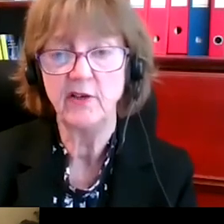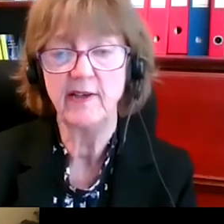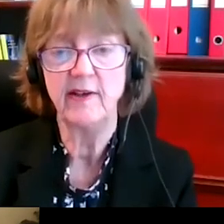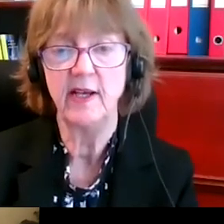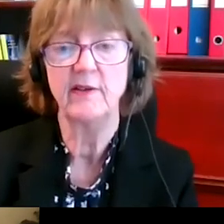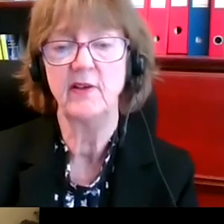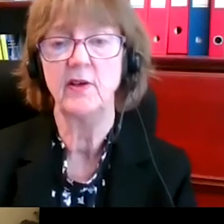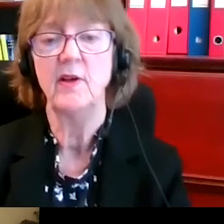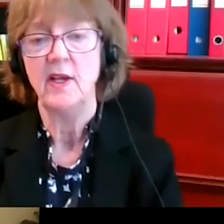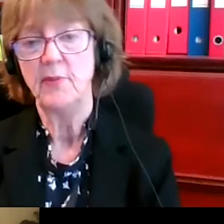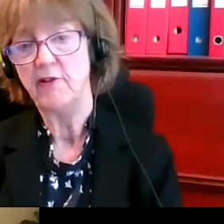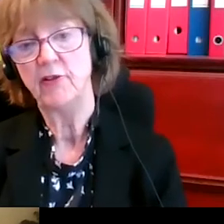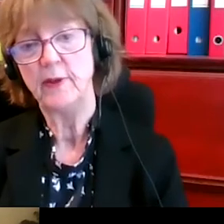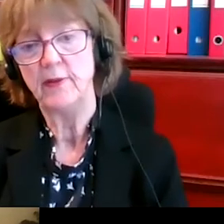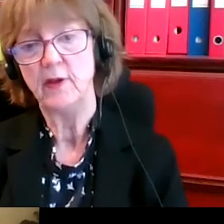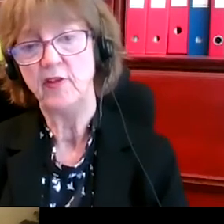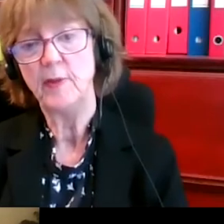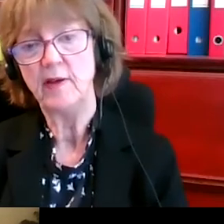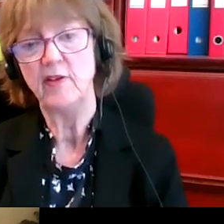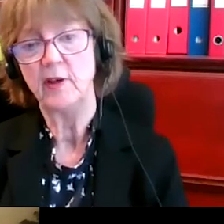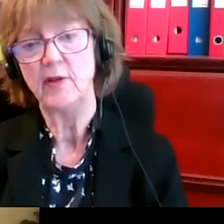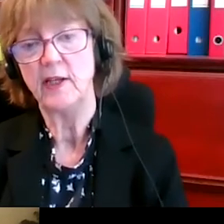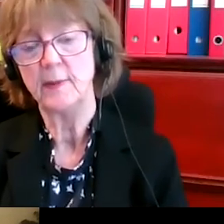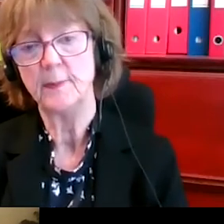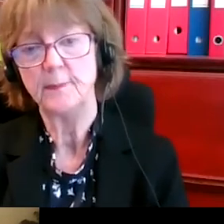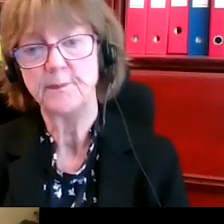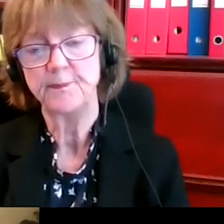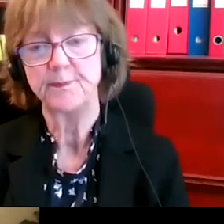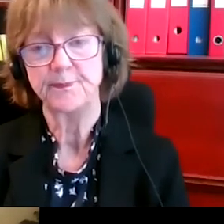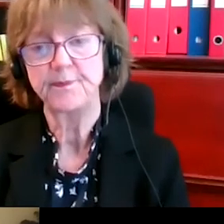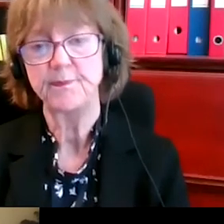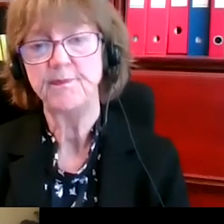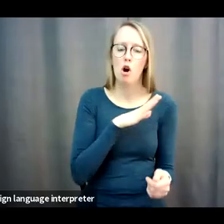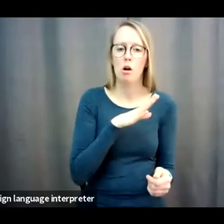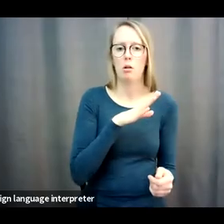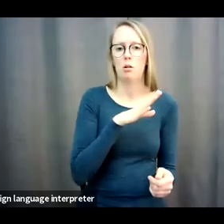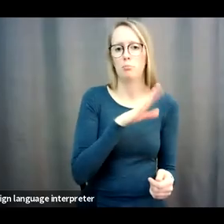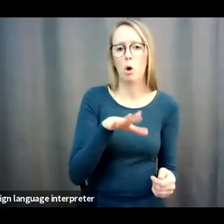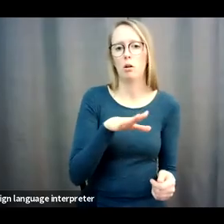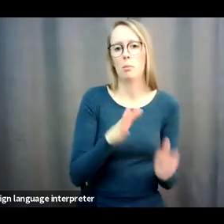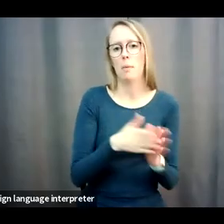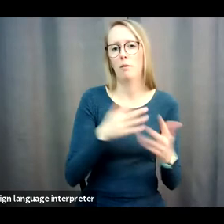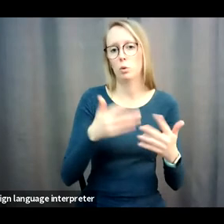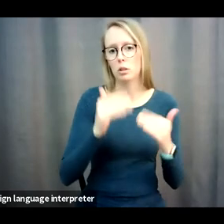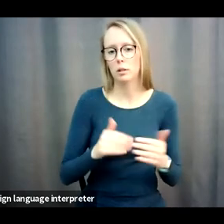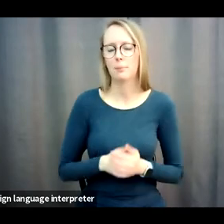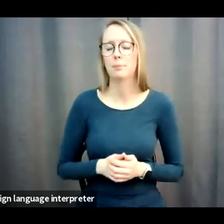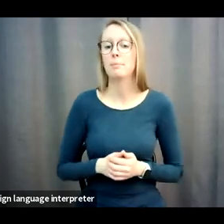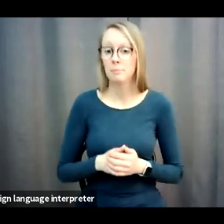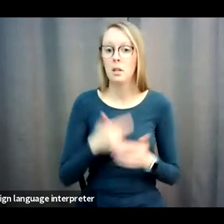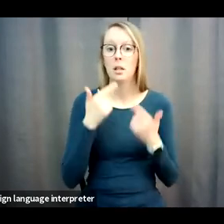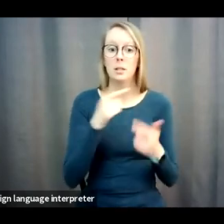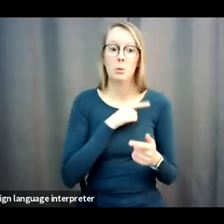campaigns directed at parents with disabilities, I think. Well, thank you very much, Professor. We certainly could continue